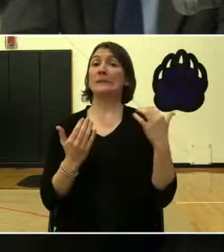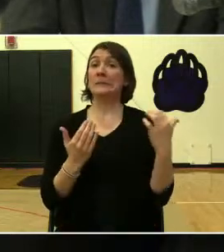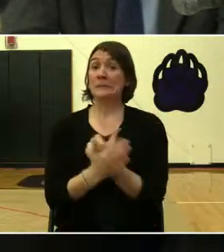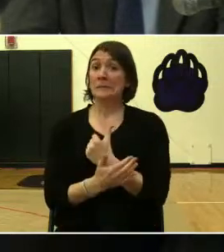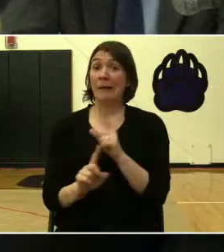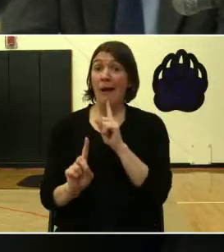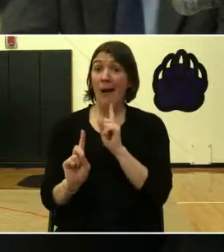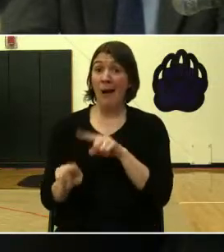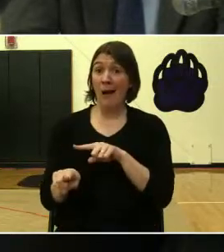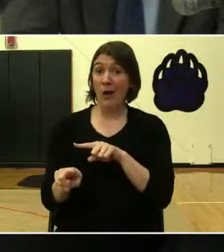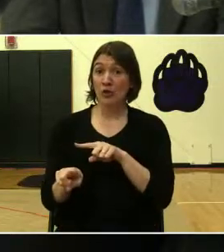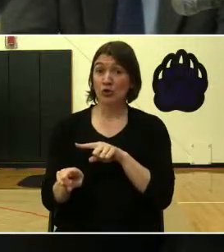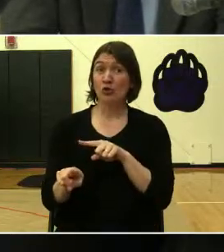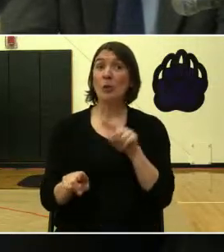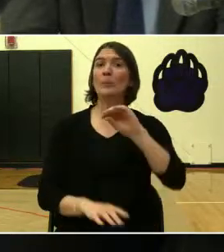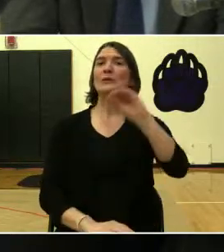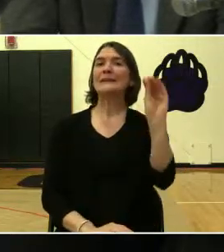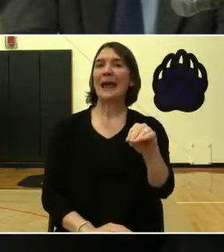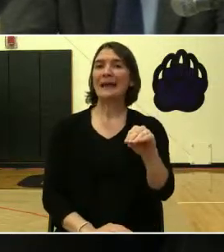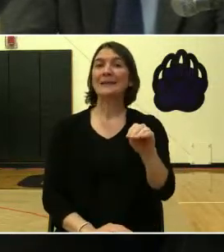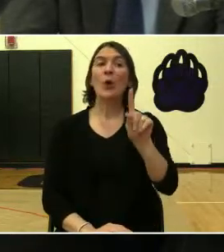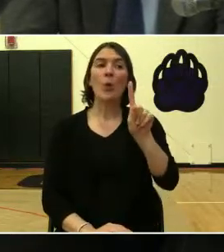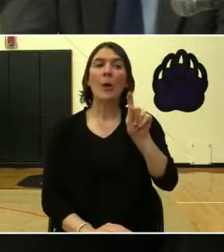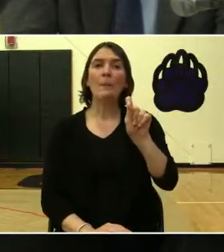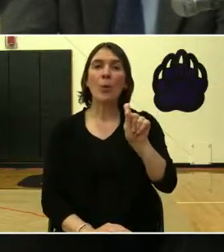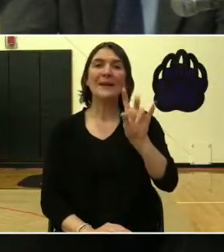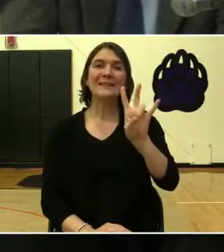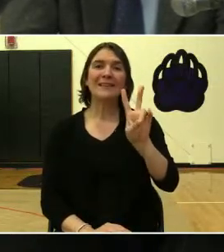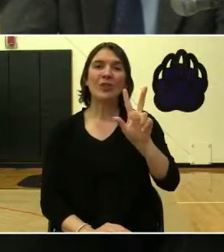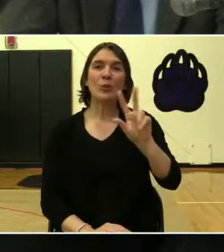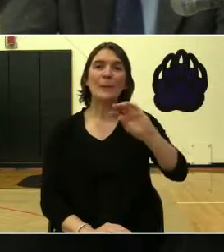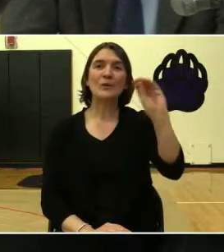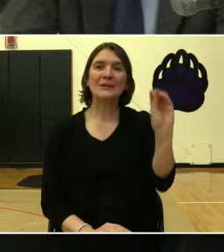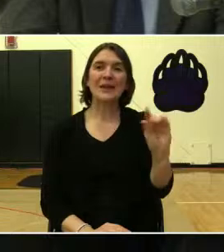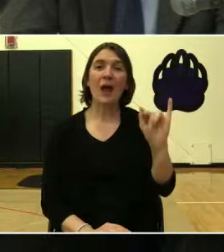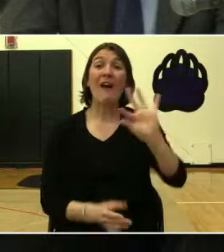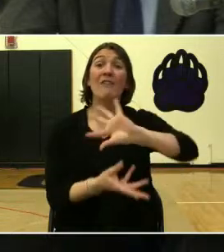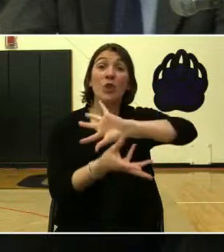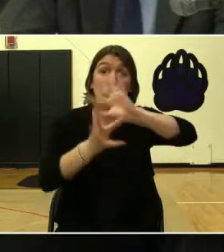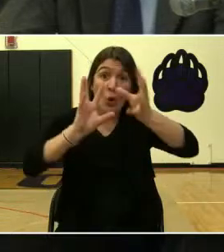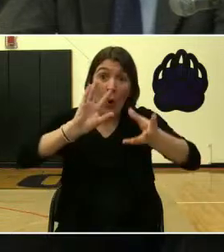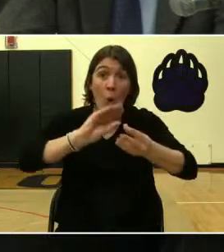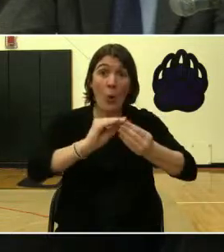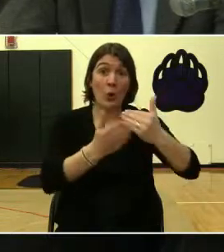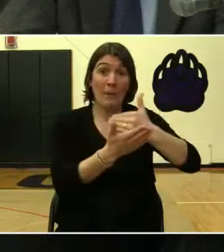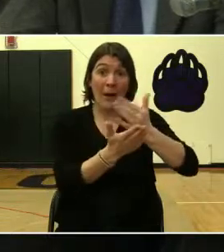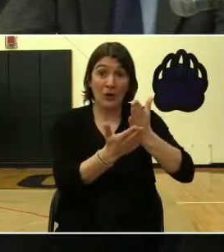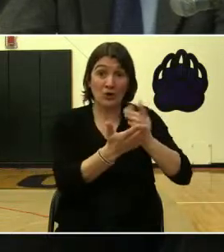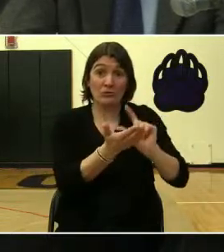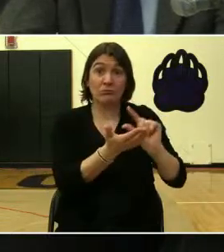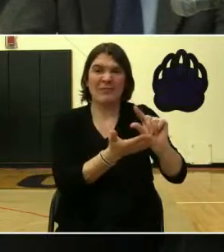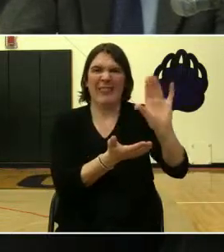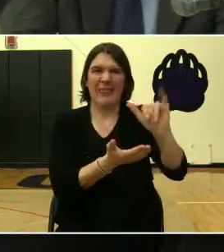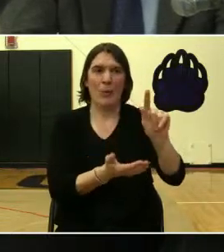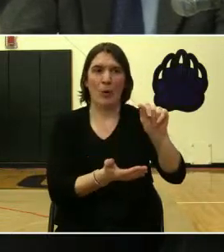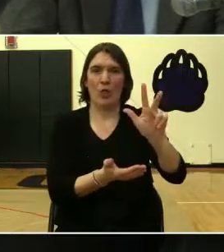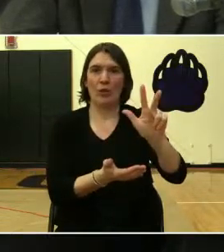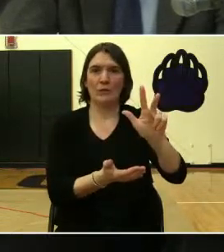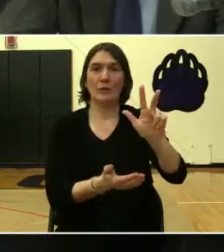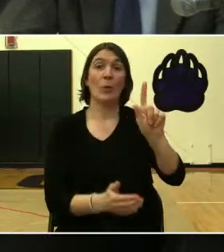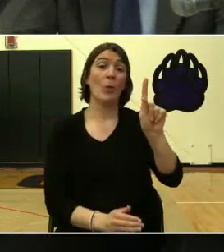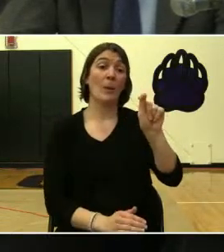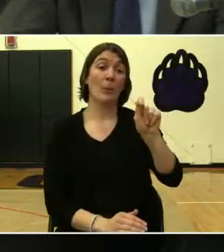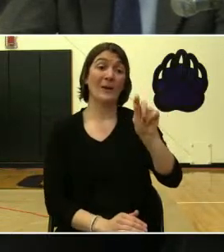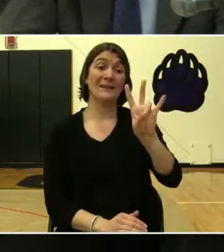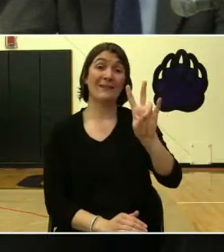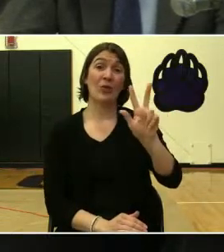also answer it in percentage it's 1.73% of uh the allocated amount that was given